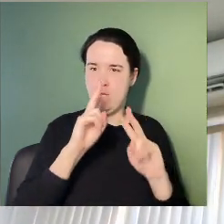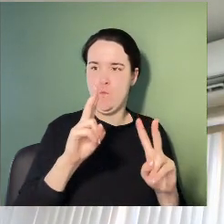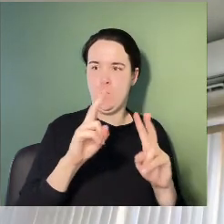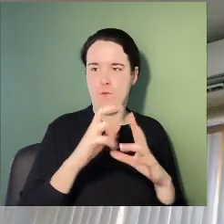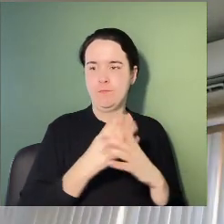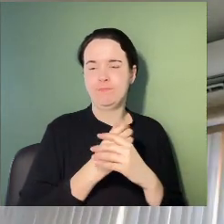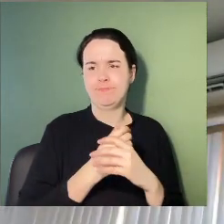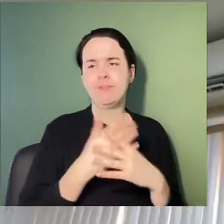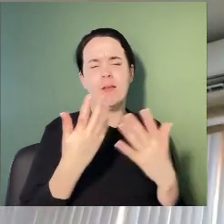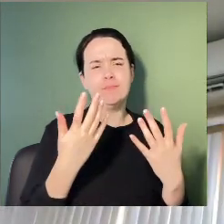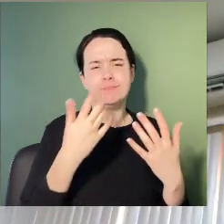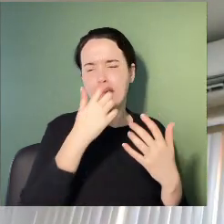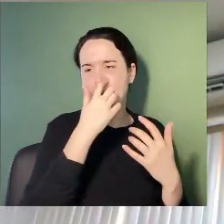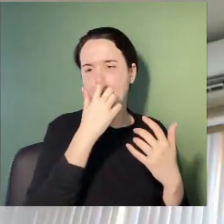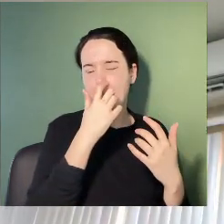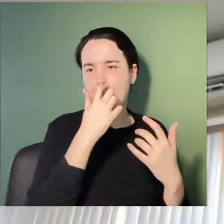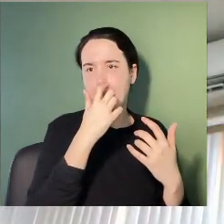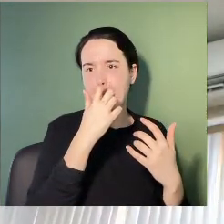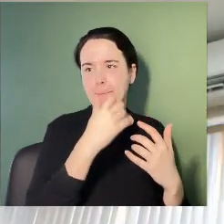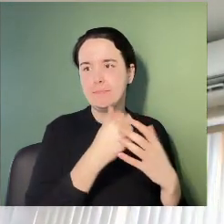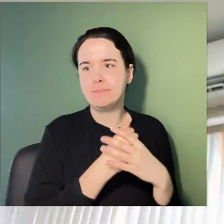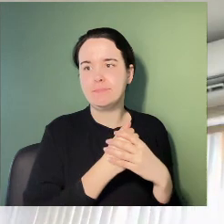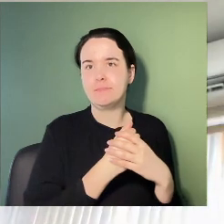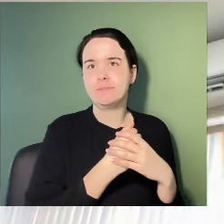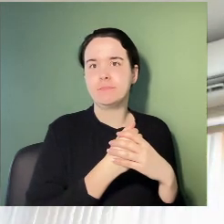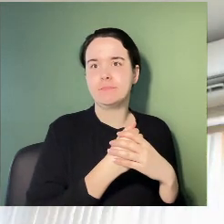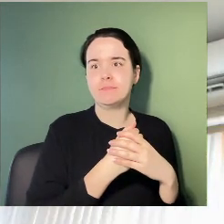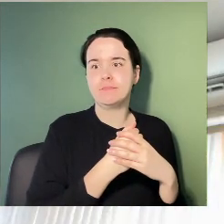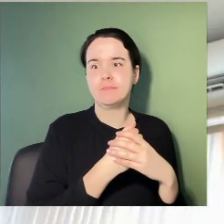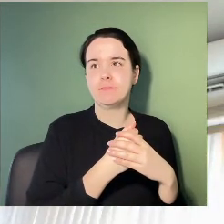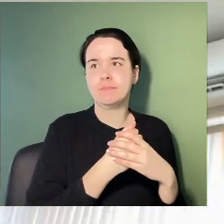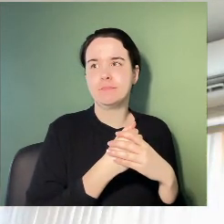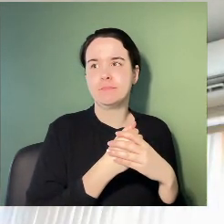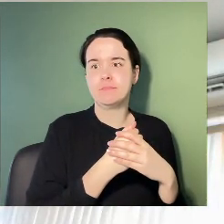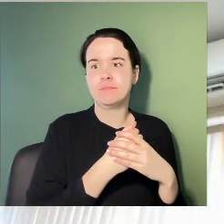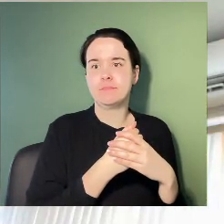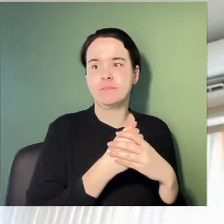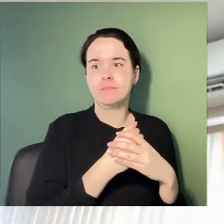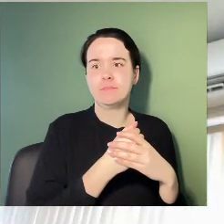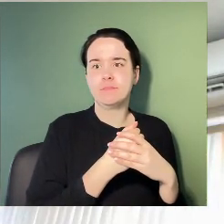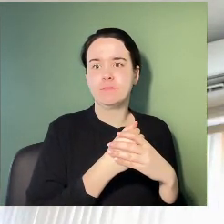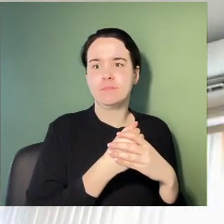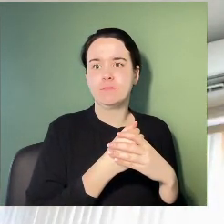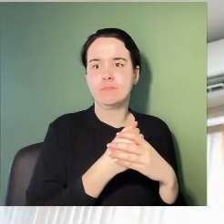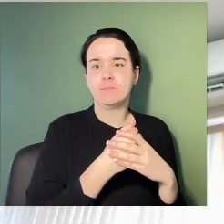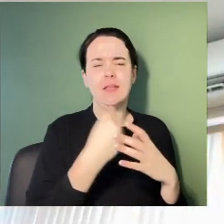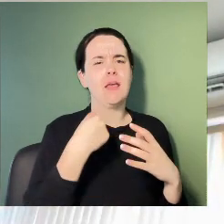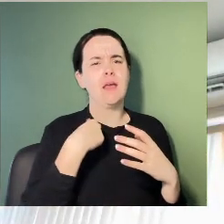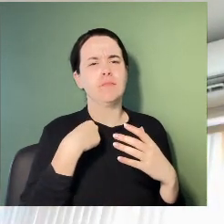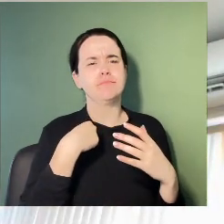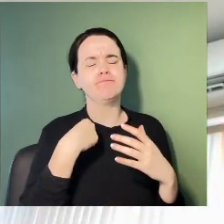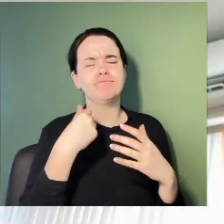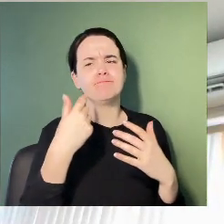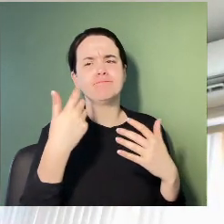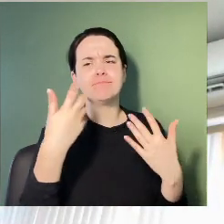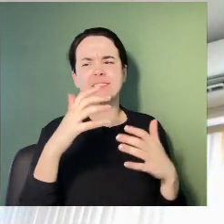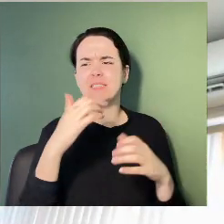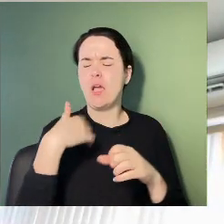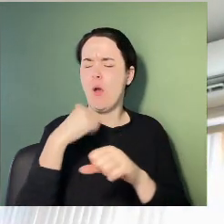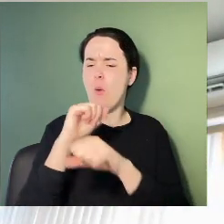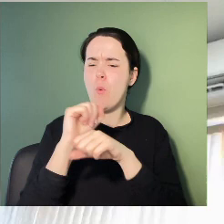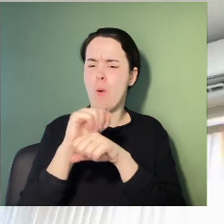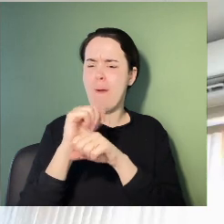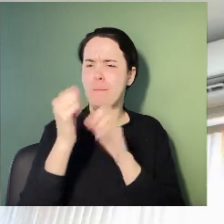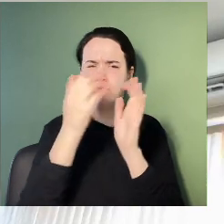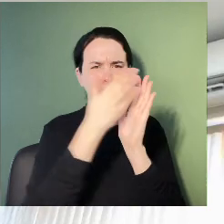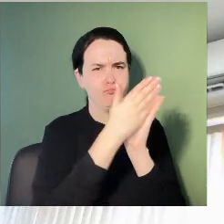And actually, and I'm sorry, Robin, I had a question for you as well, because you were talking about, so our work is based so